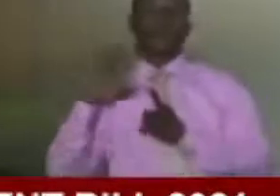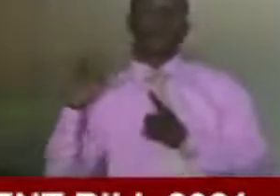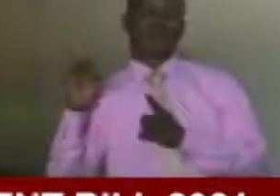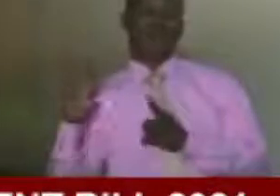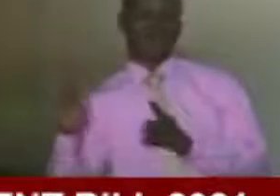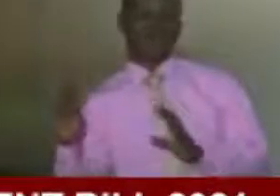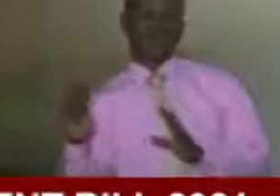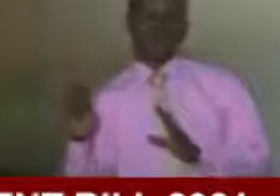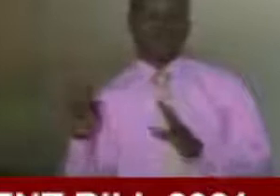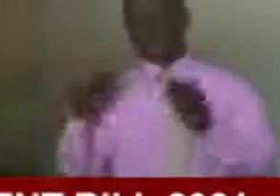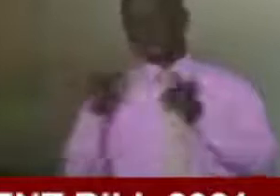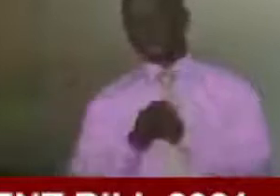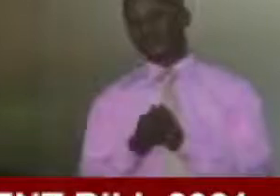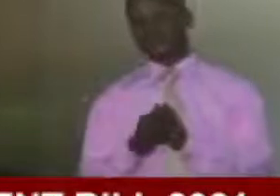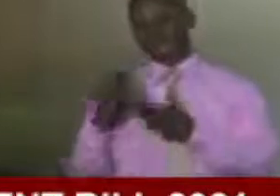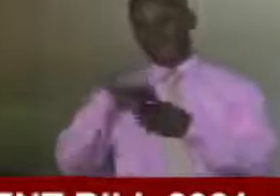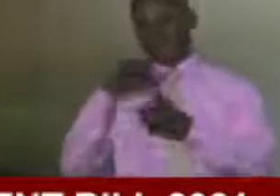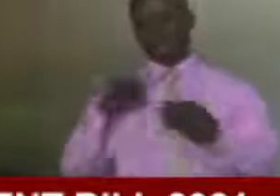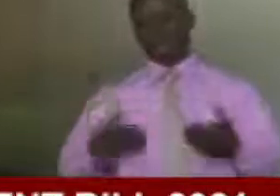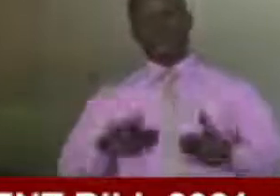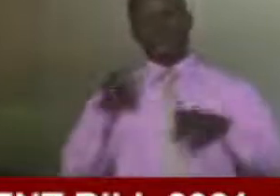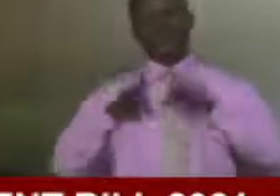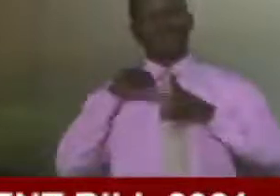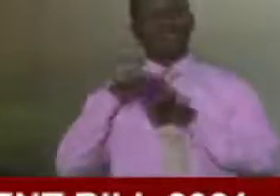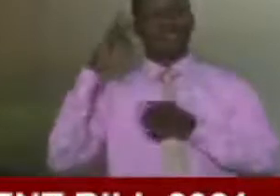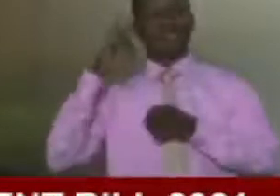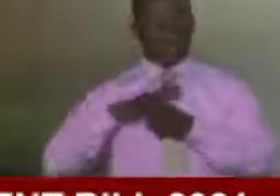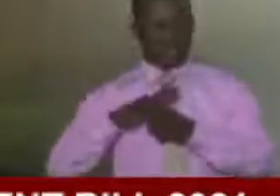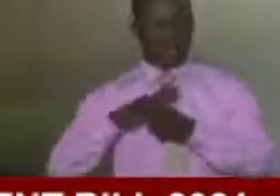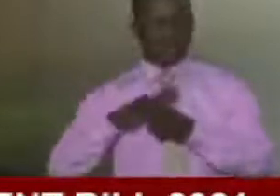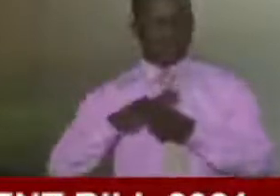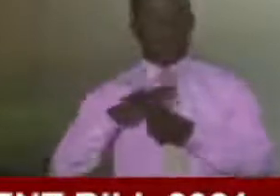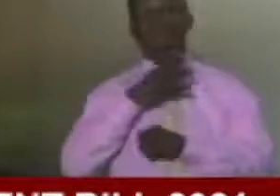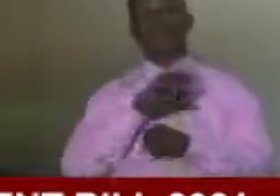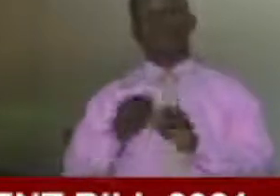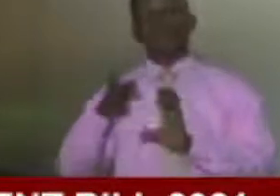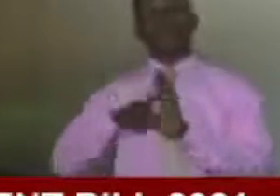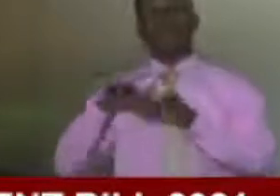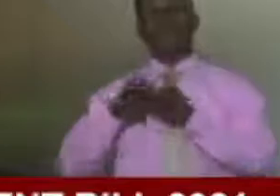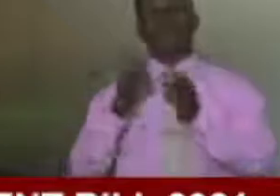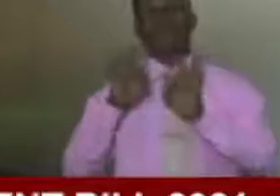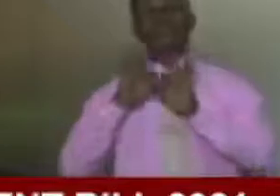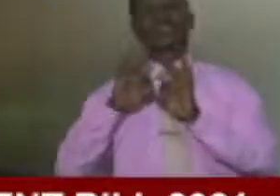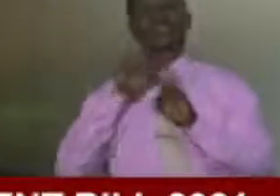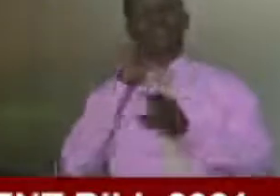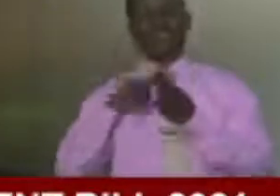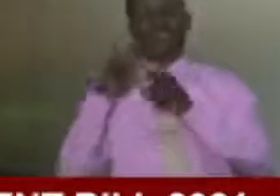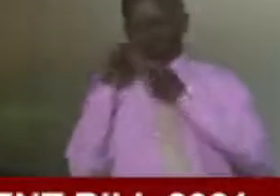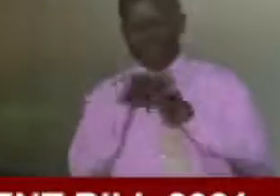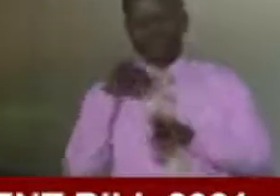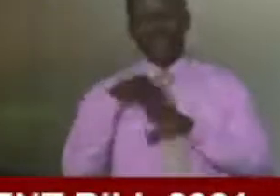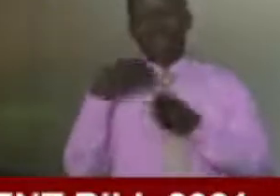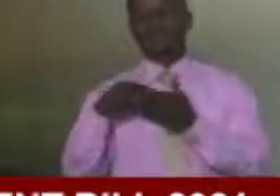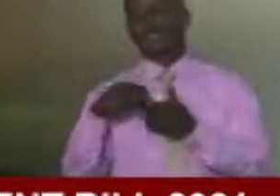if we're looking at inclusion of young people in election, and the voices of women's participation, how critical is it to also look at ending money